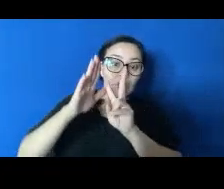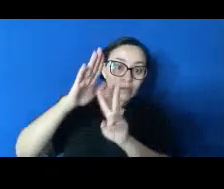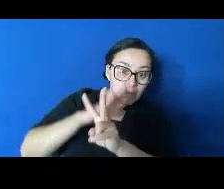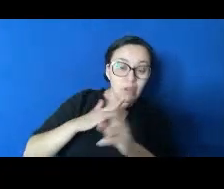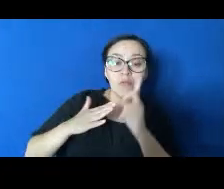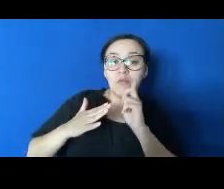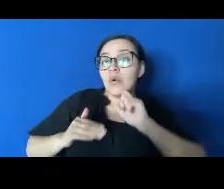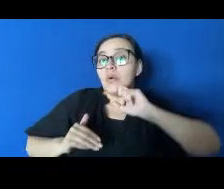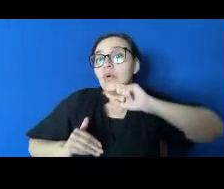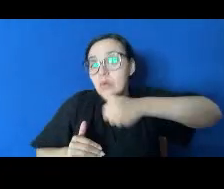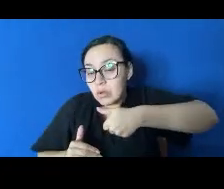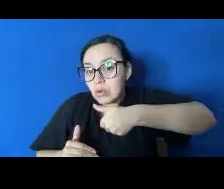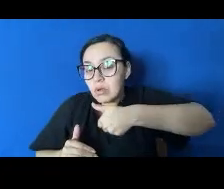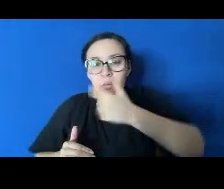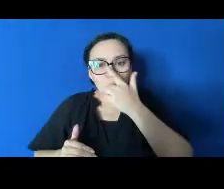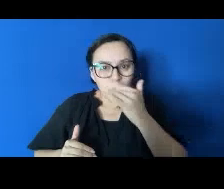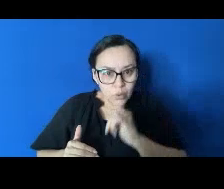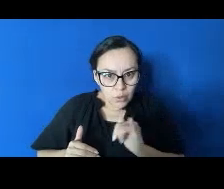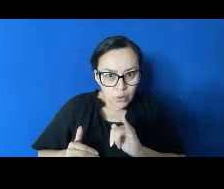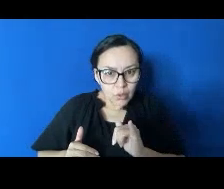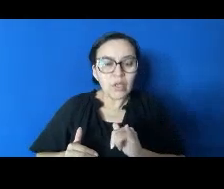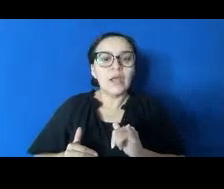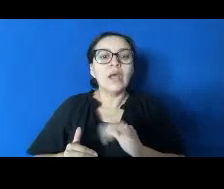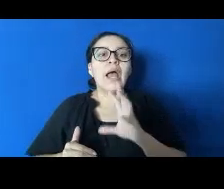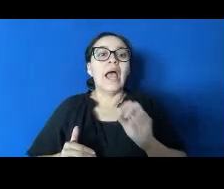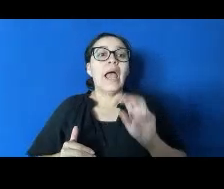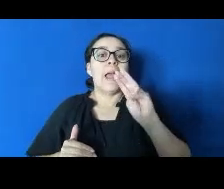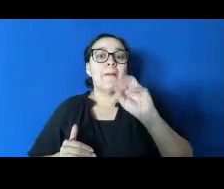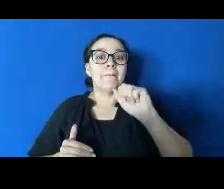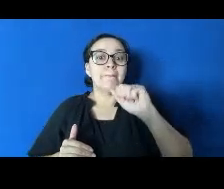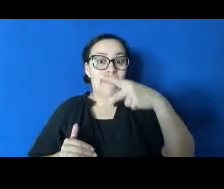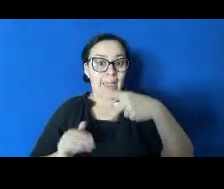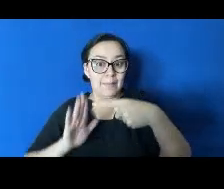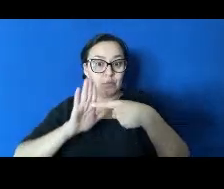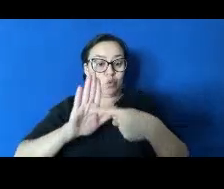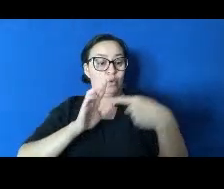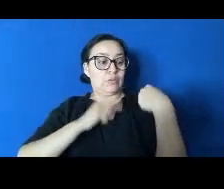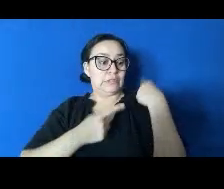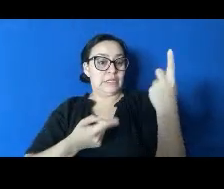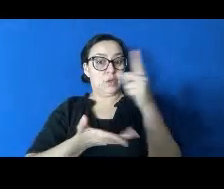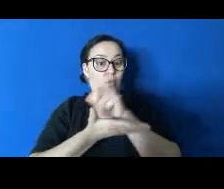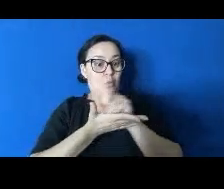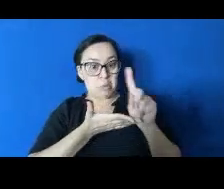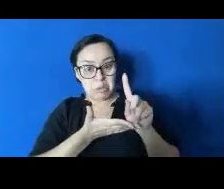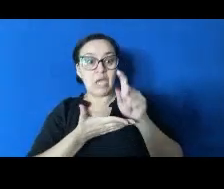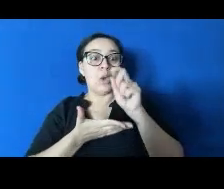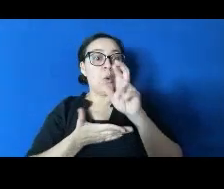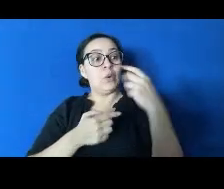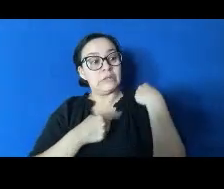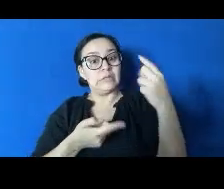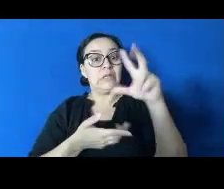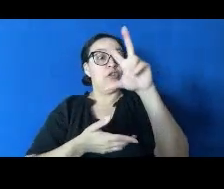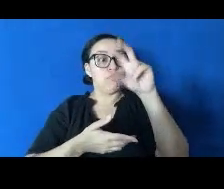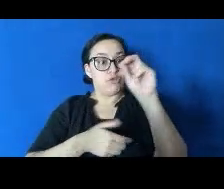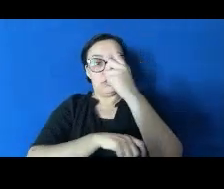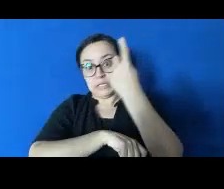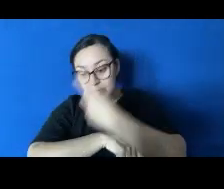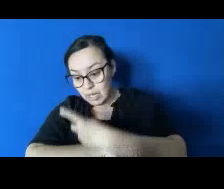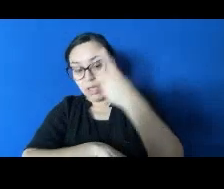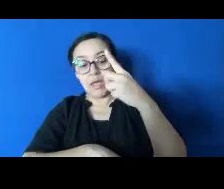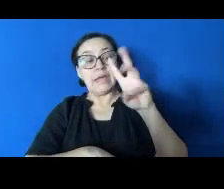forecast for rain for the next day, several maps where you can see the rain deficiencies, 30 days,